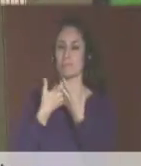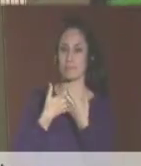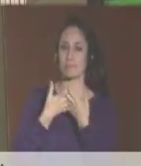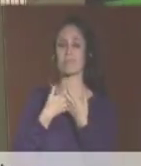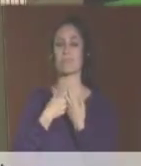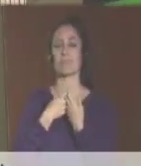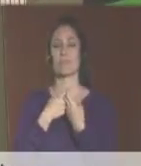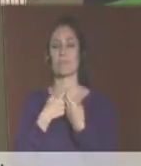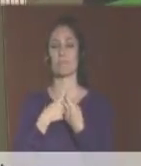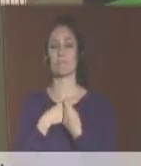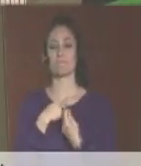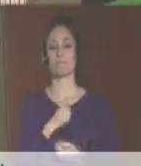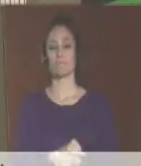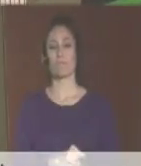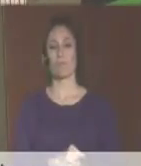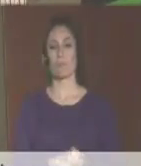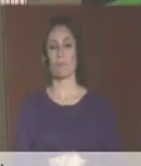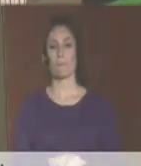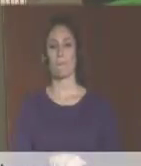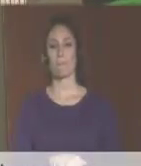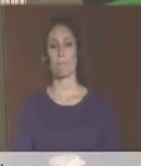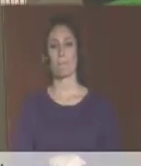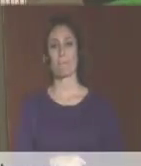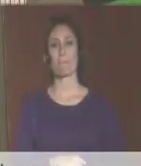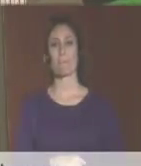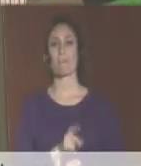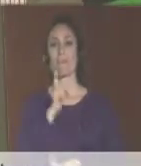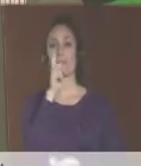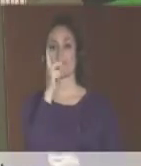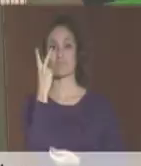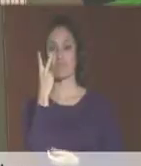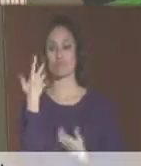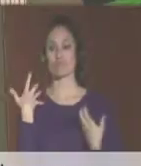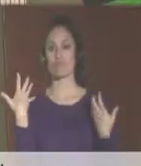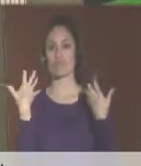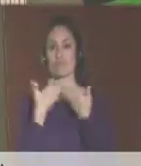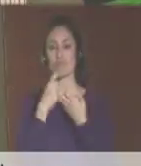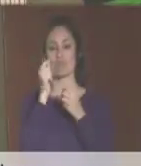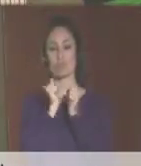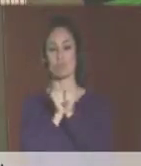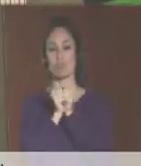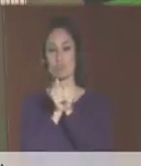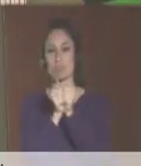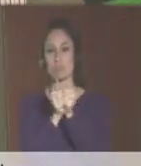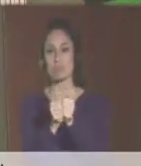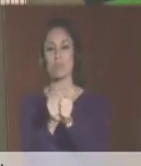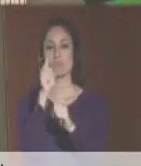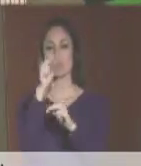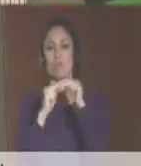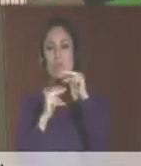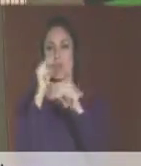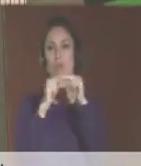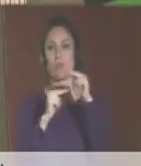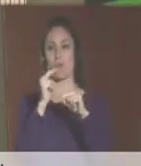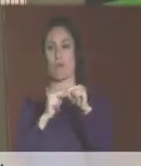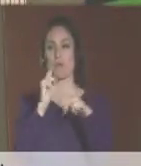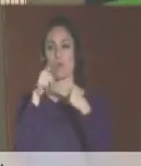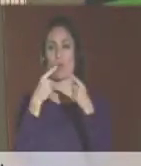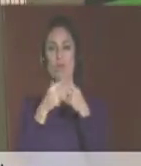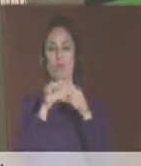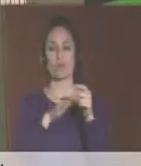to, is not separated, I'm sorry, from resilience. They both share the root a lot of the time. A public